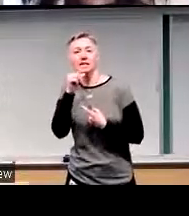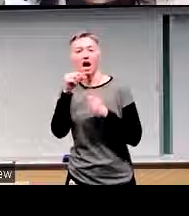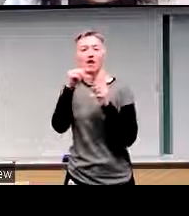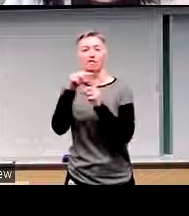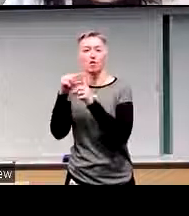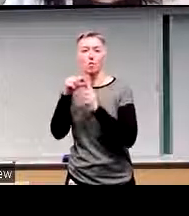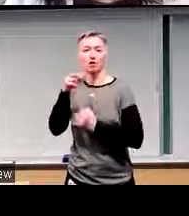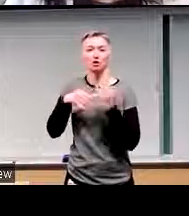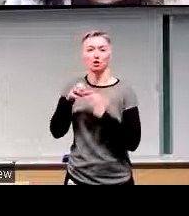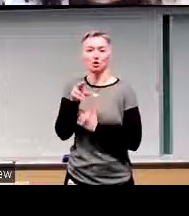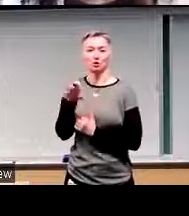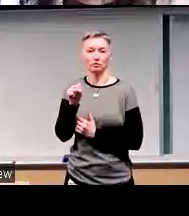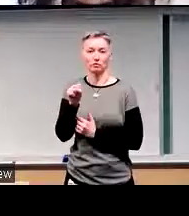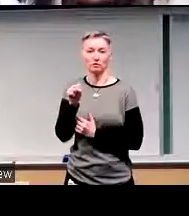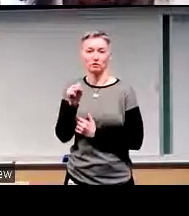social cues.